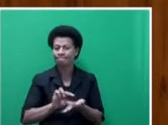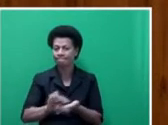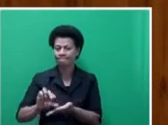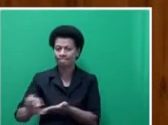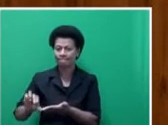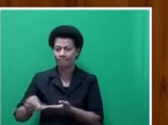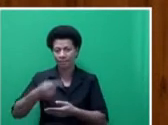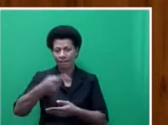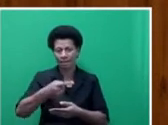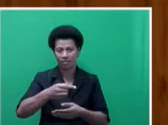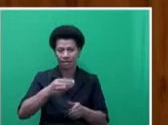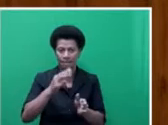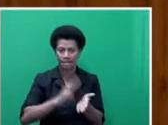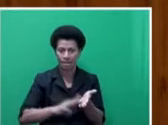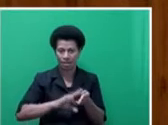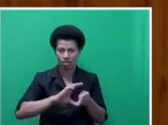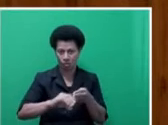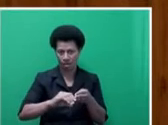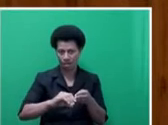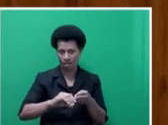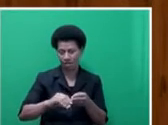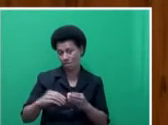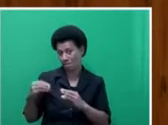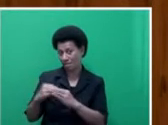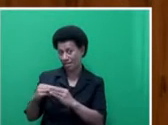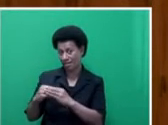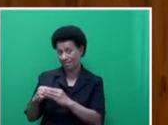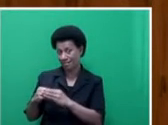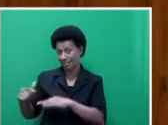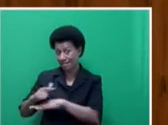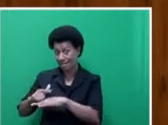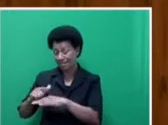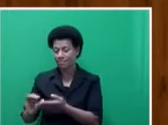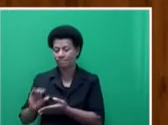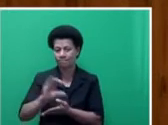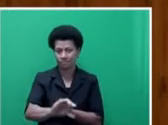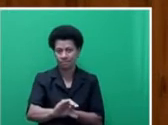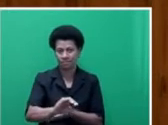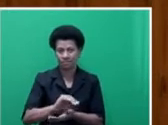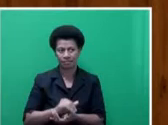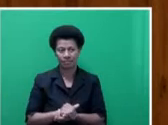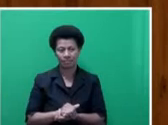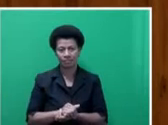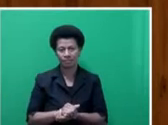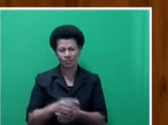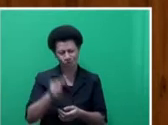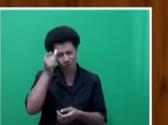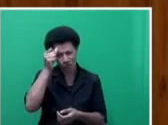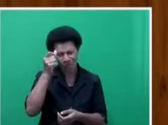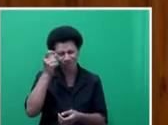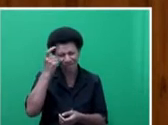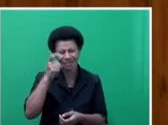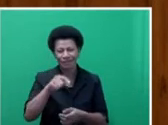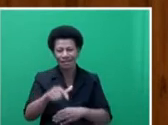million. We need to look at these figures realistically. We do understand that land is a sensitive issue, but we should not actually